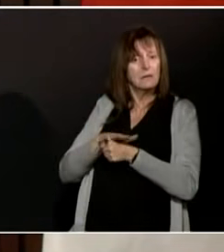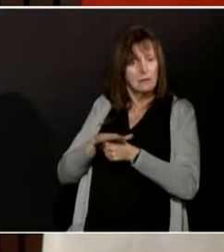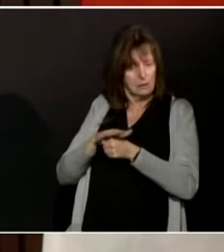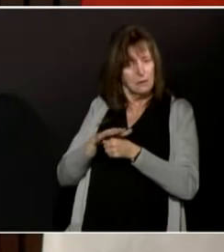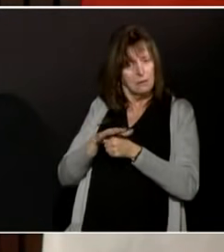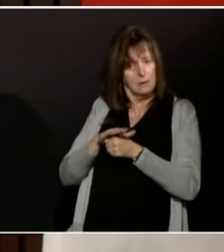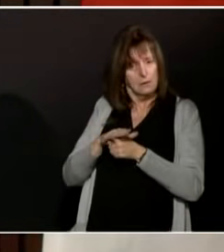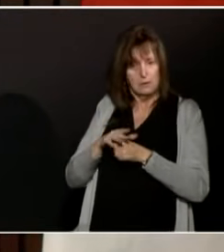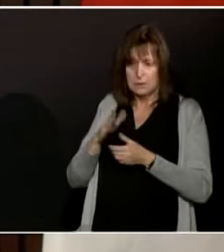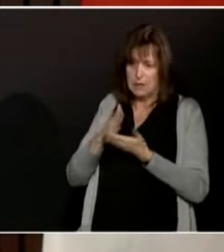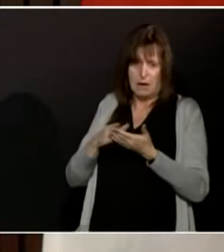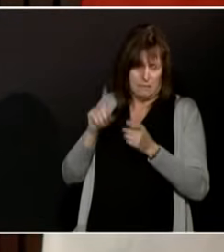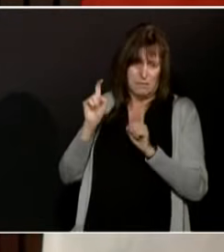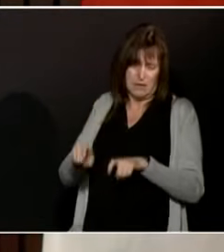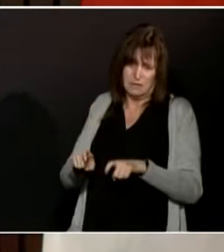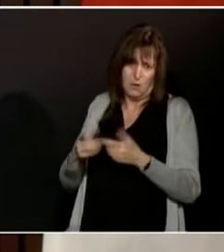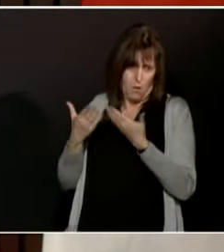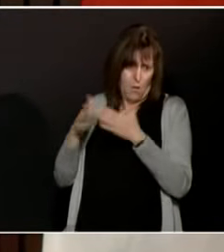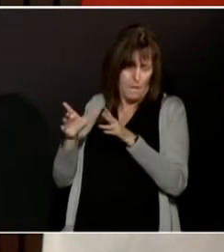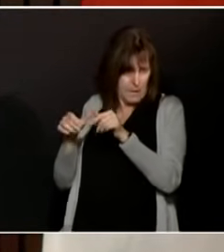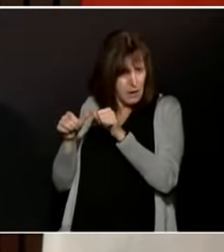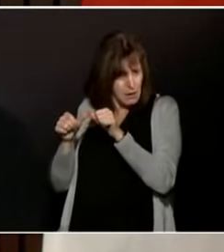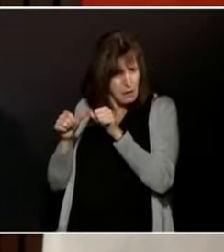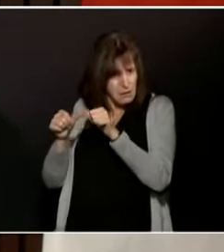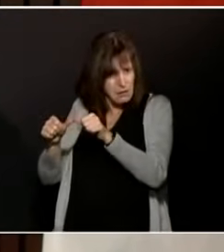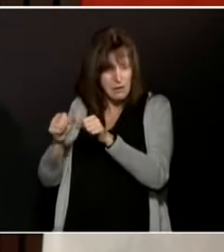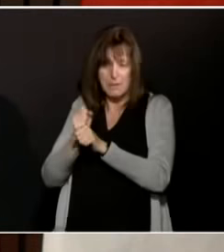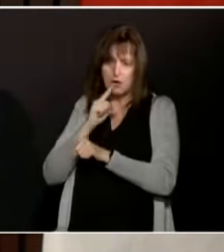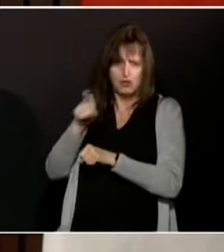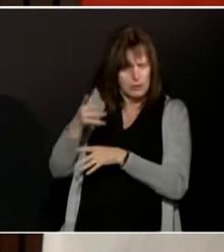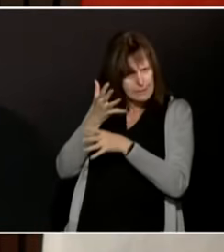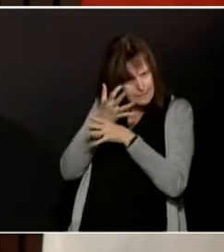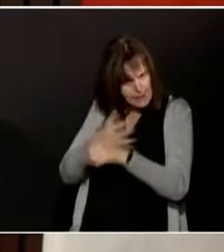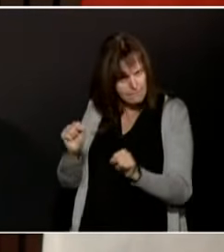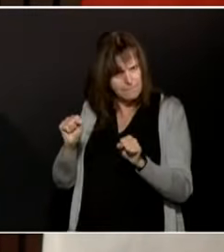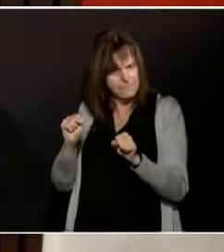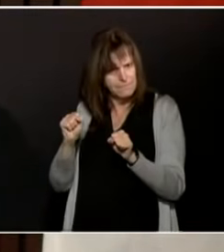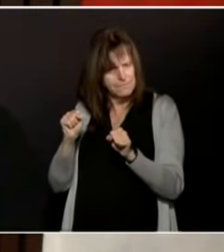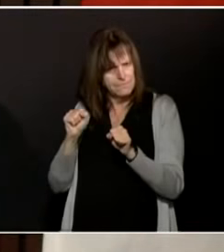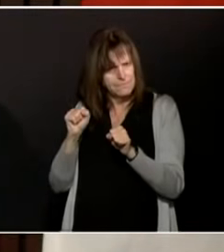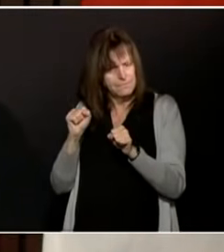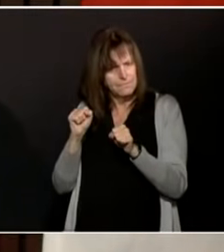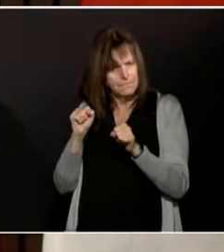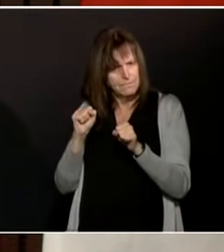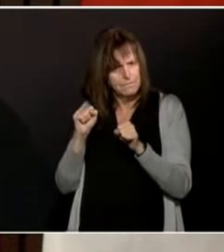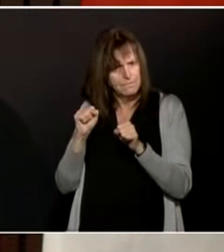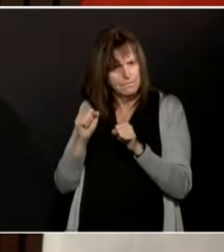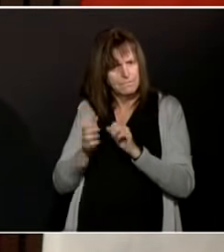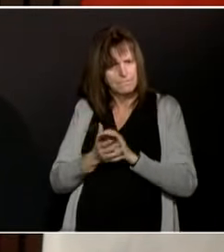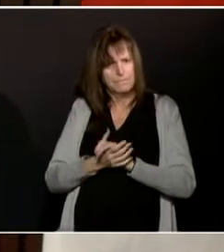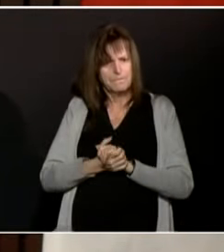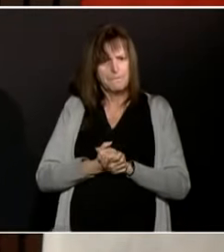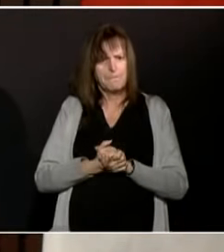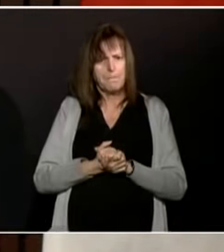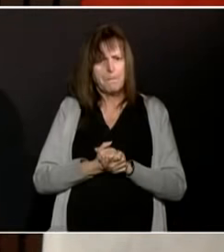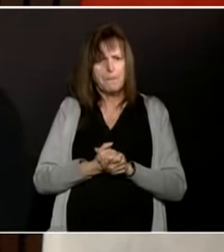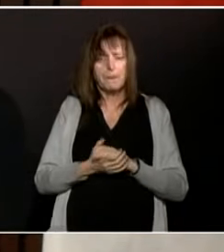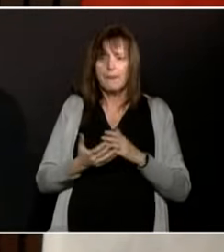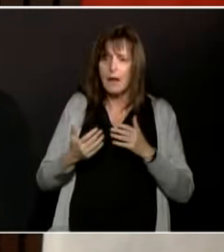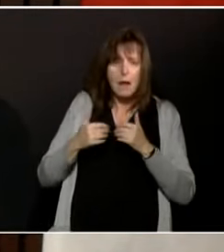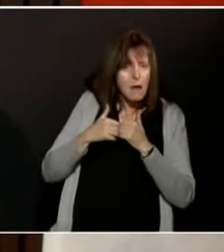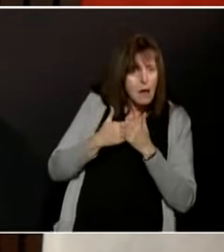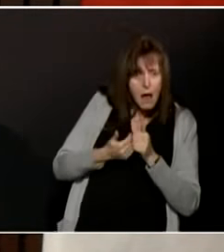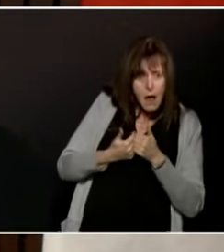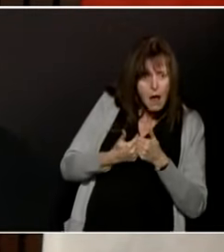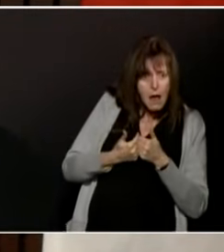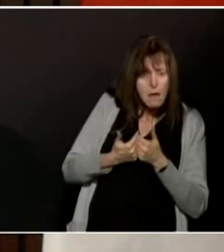where spread will happen. So first, making sure that the list of what has to be open is as small